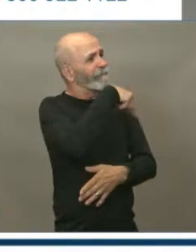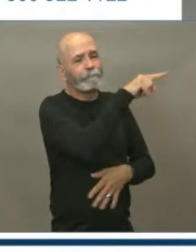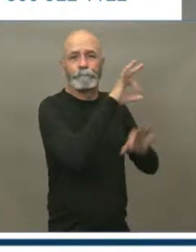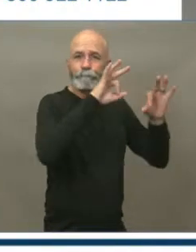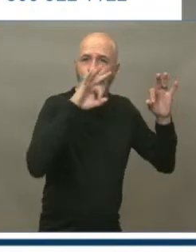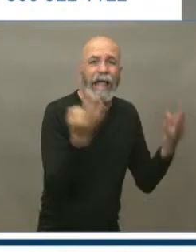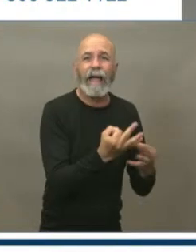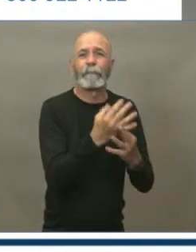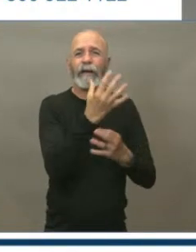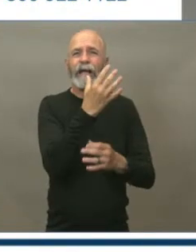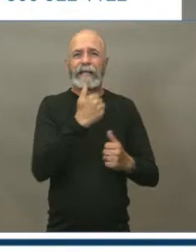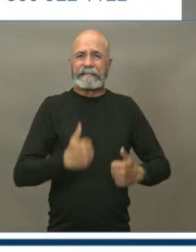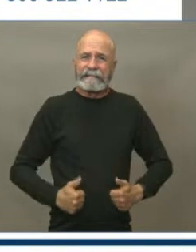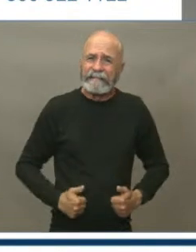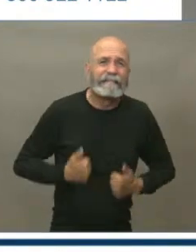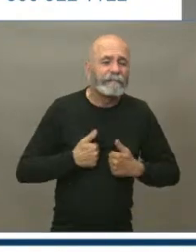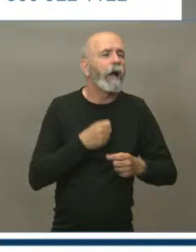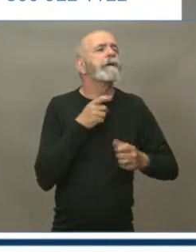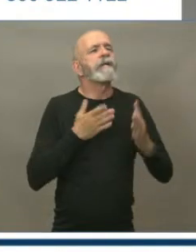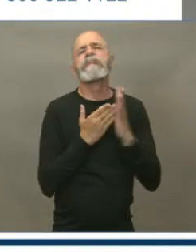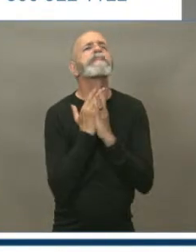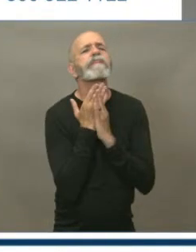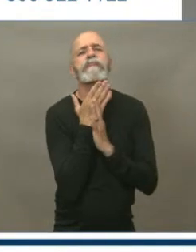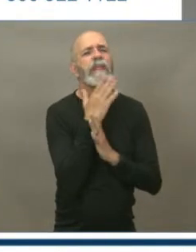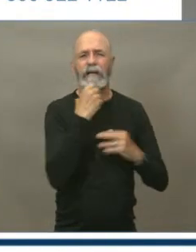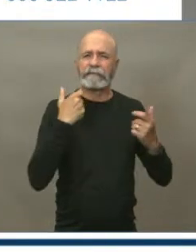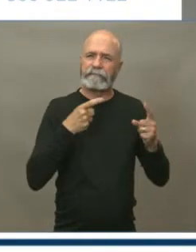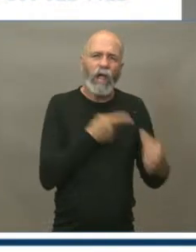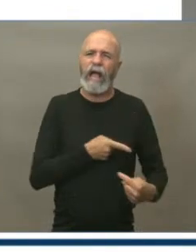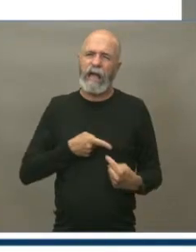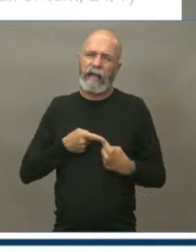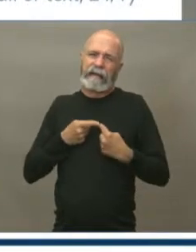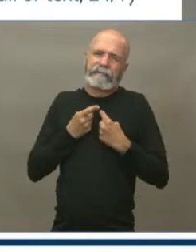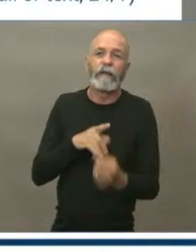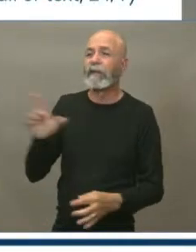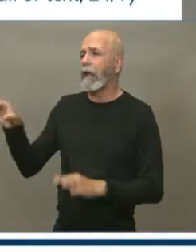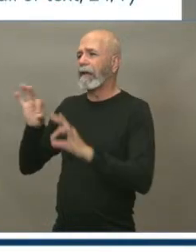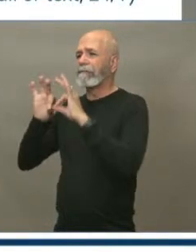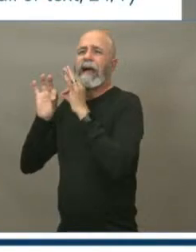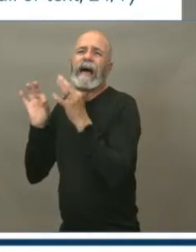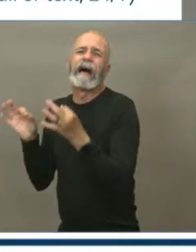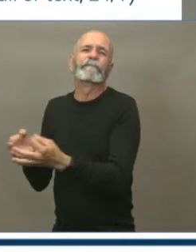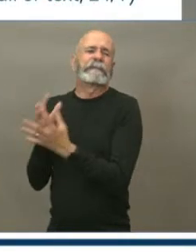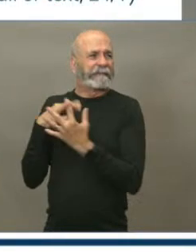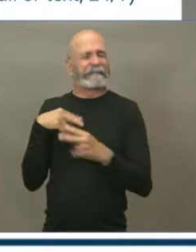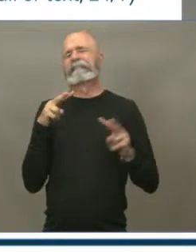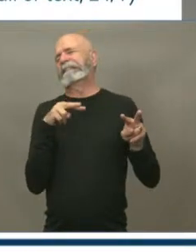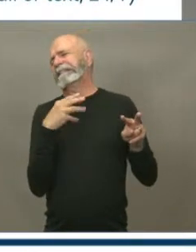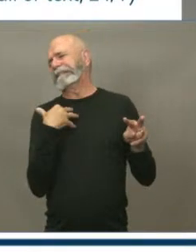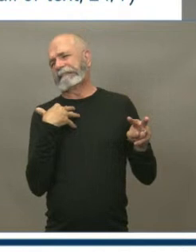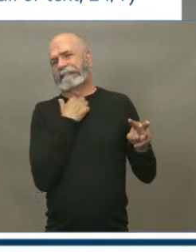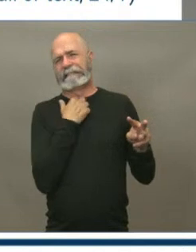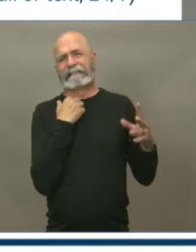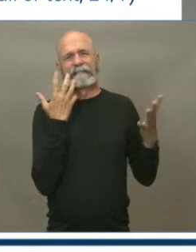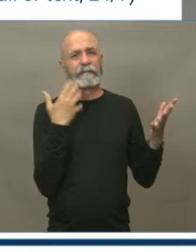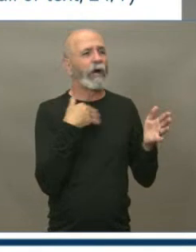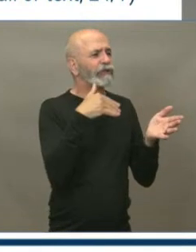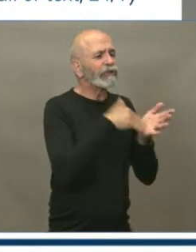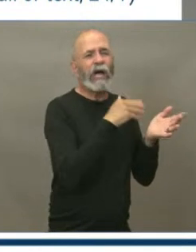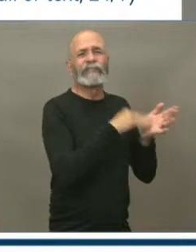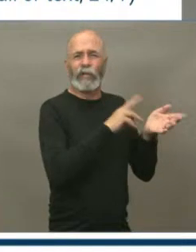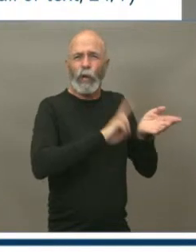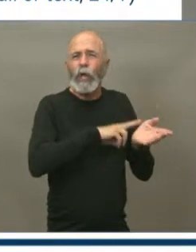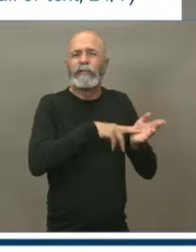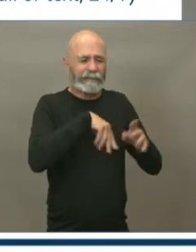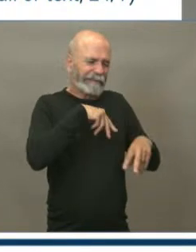to the staff working around the clock to care for them. Our case numbers are still in triple digits, not what